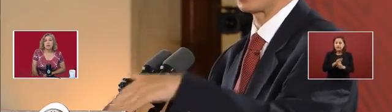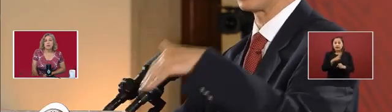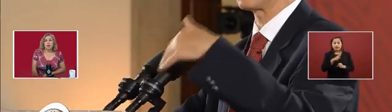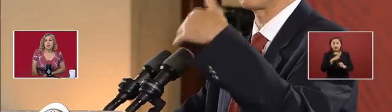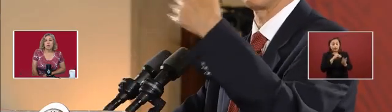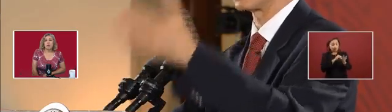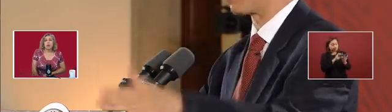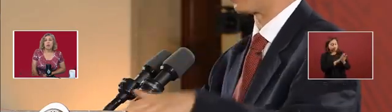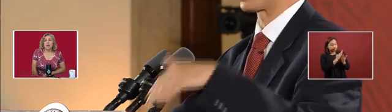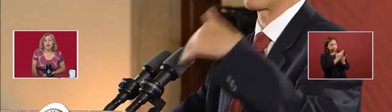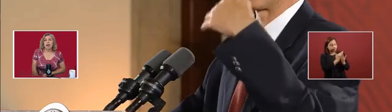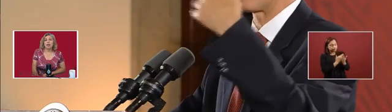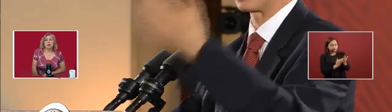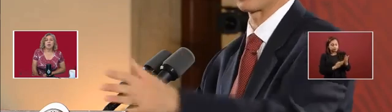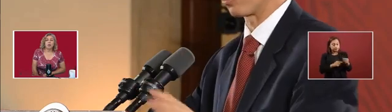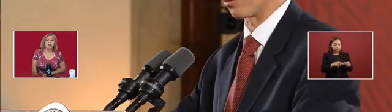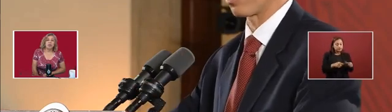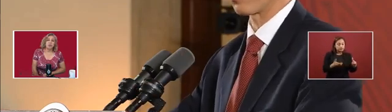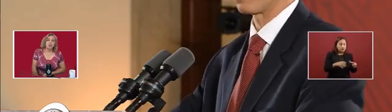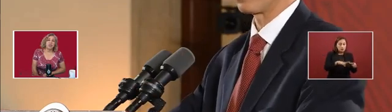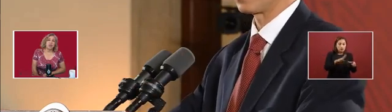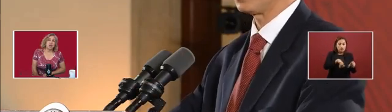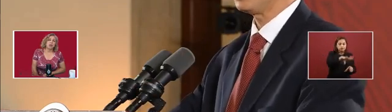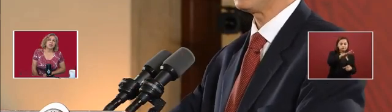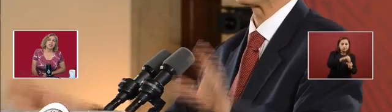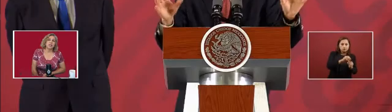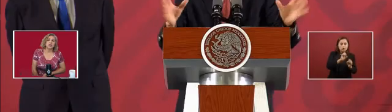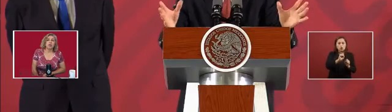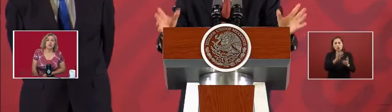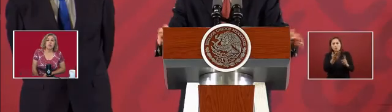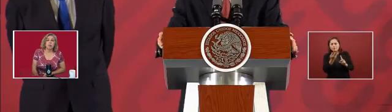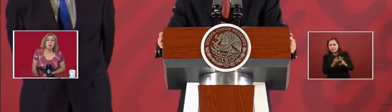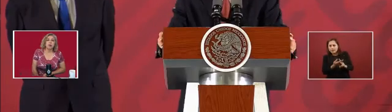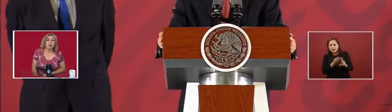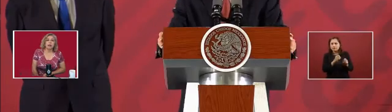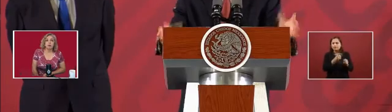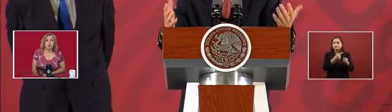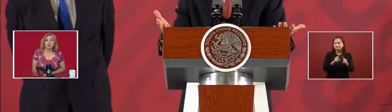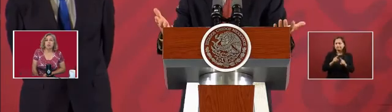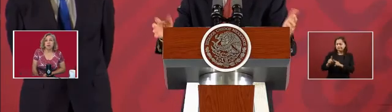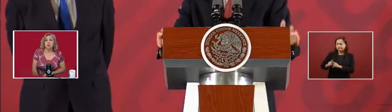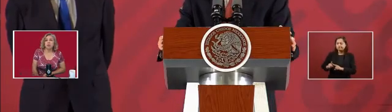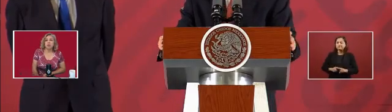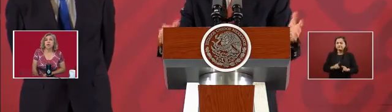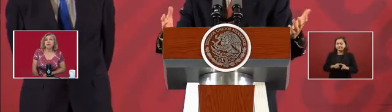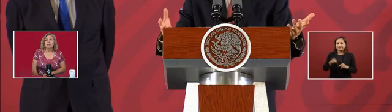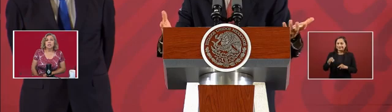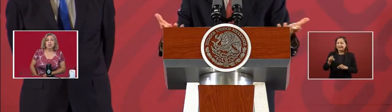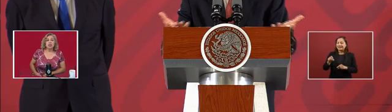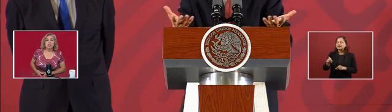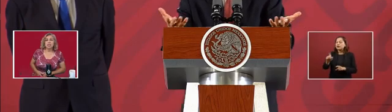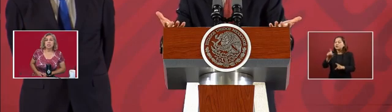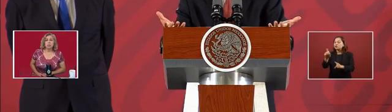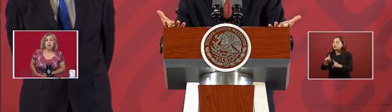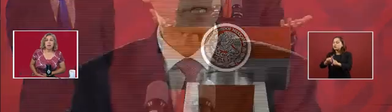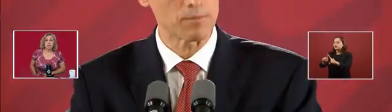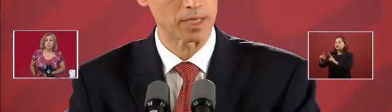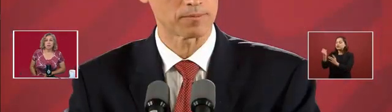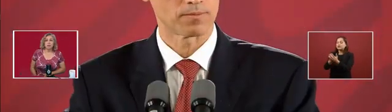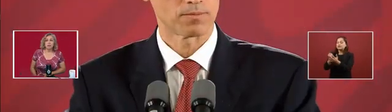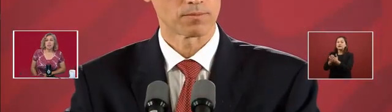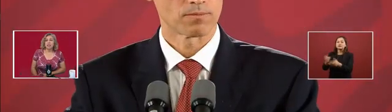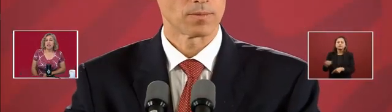a chronometer how much time it took for them to die, to decrease the